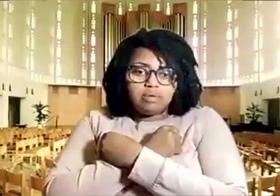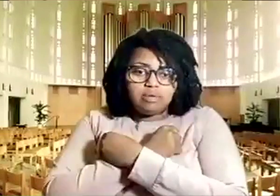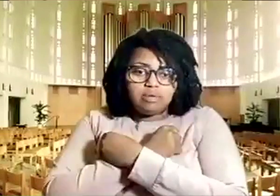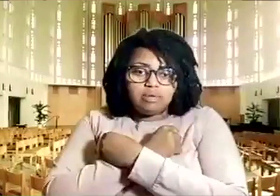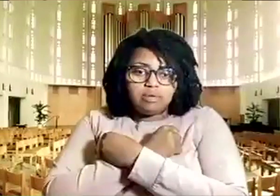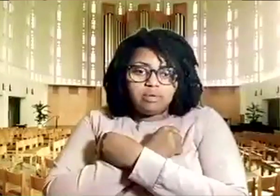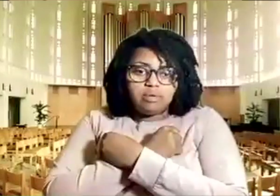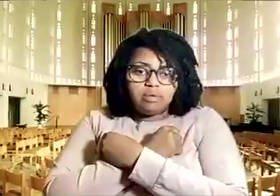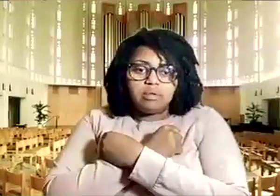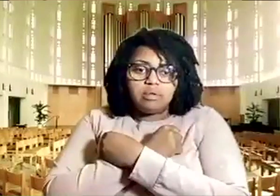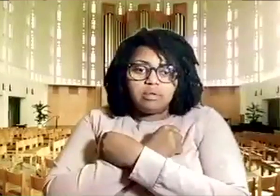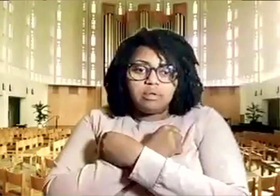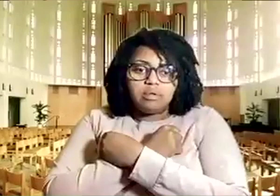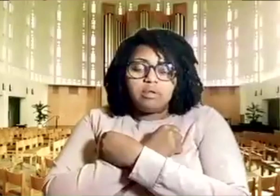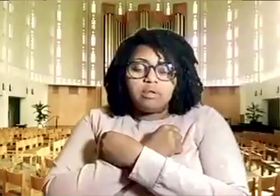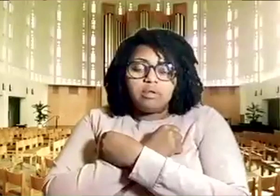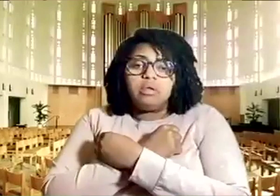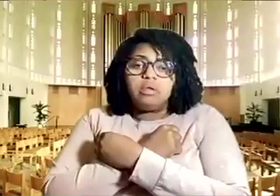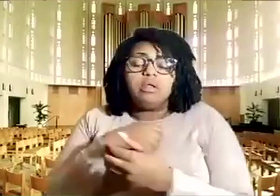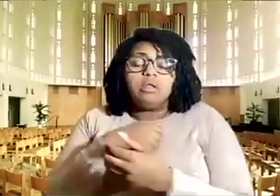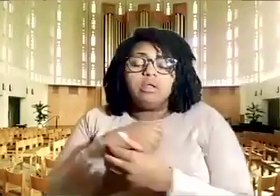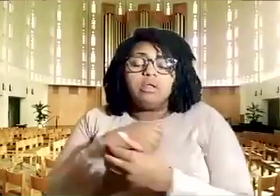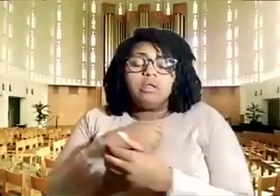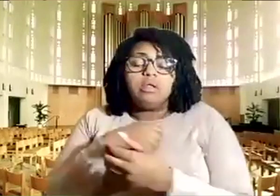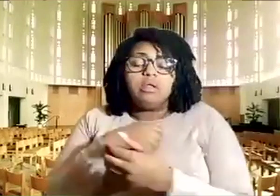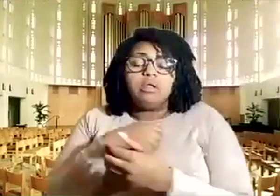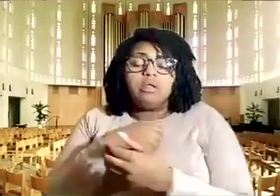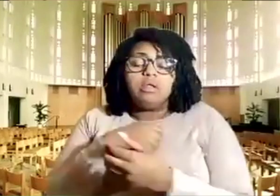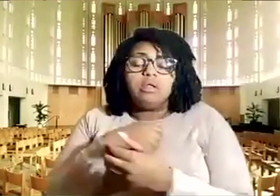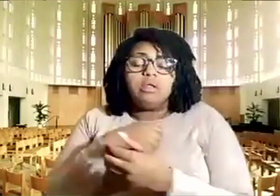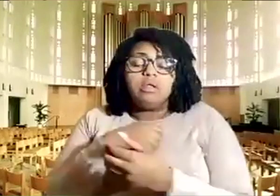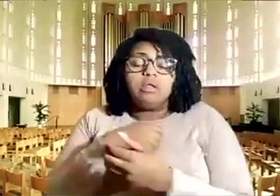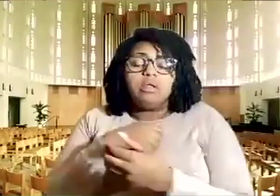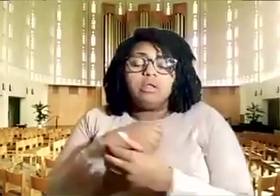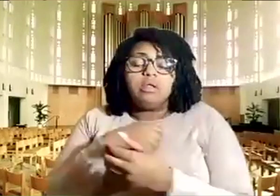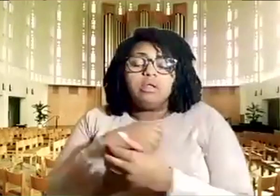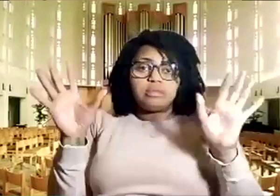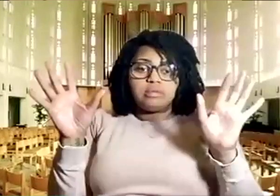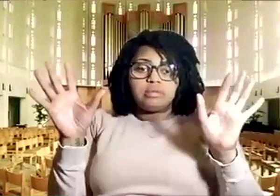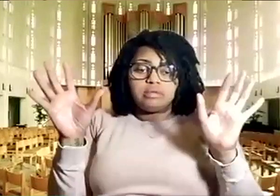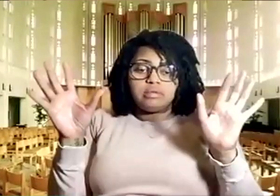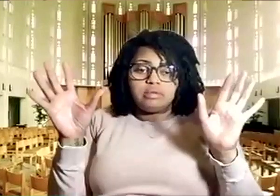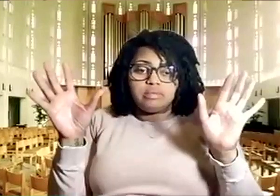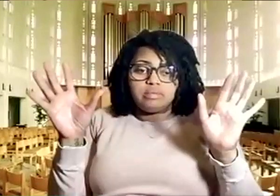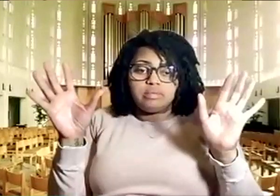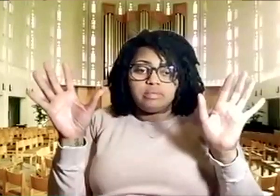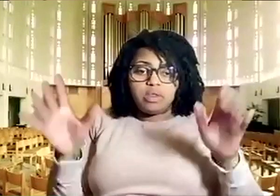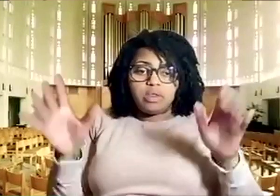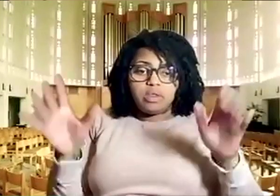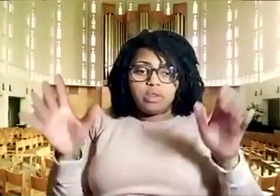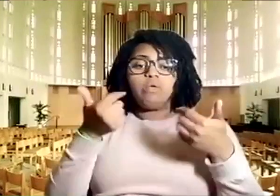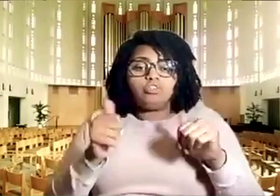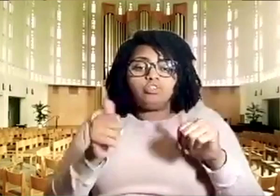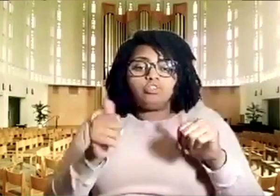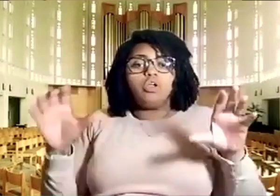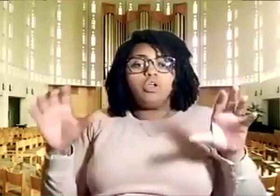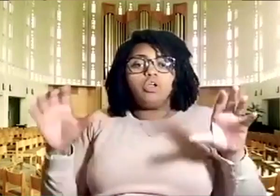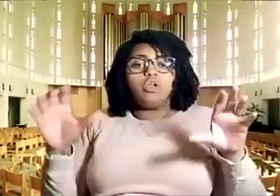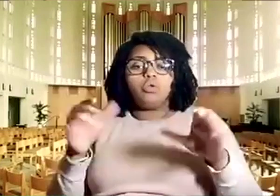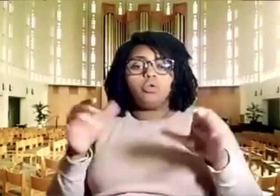obvious impotence, they were trying to do what they could to keep him